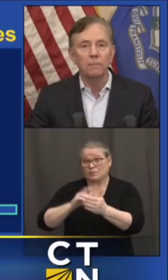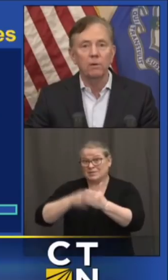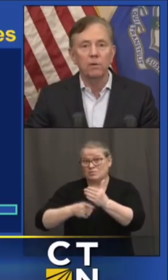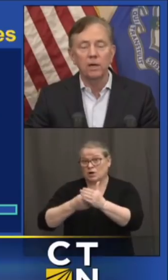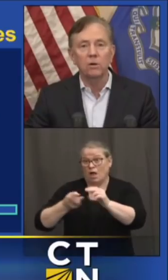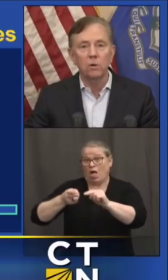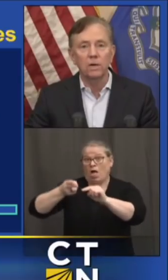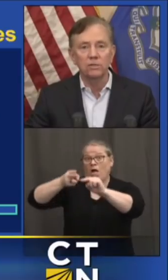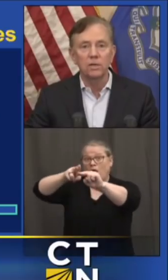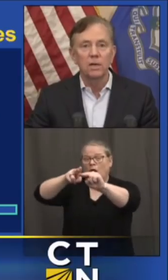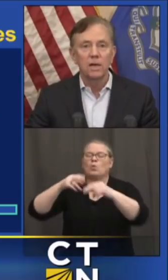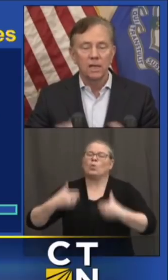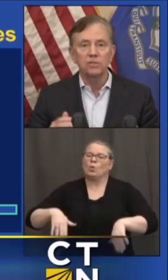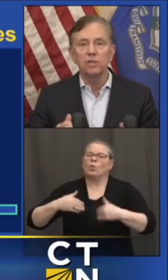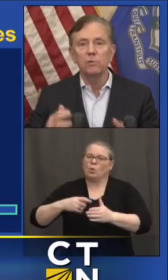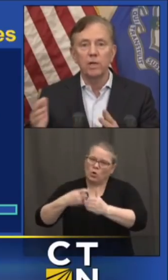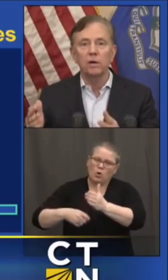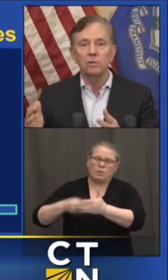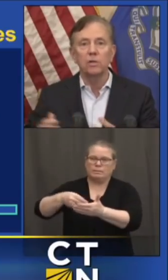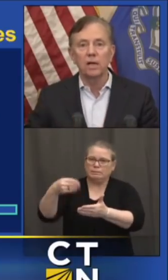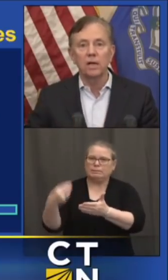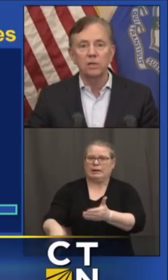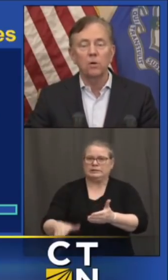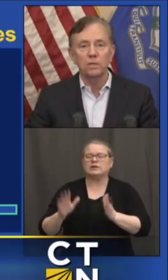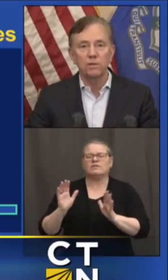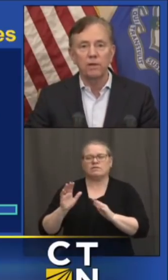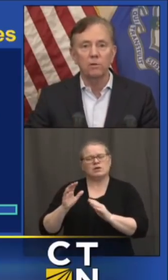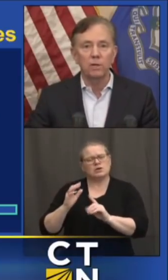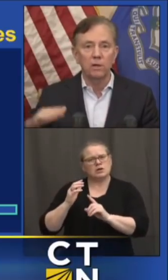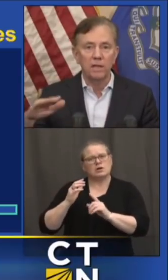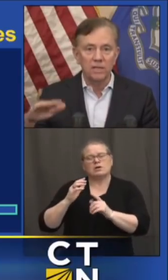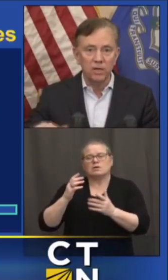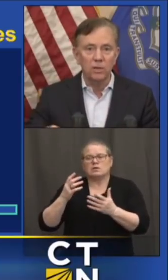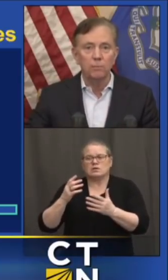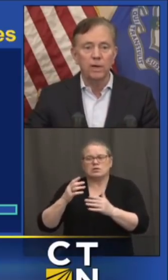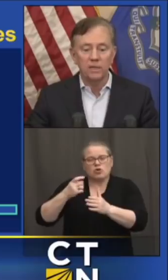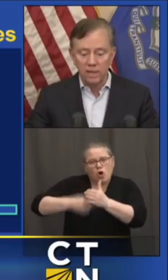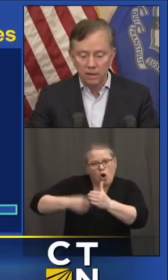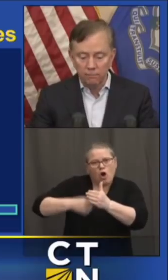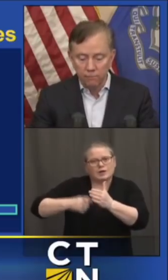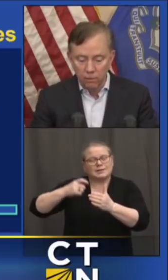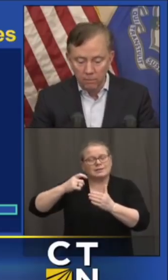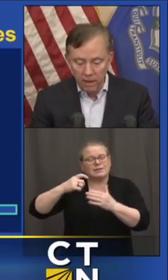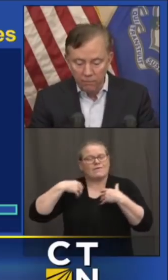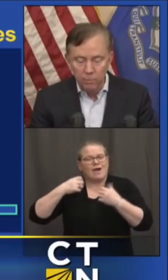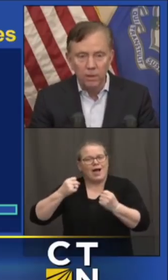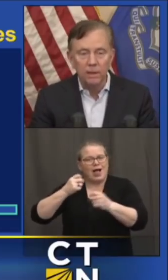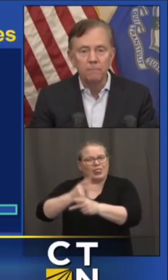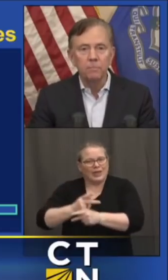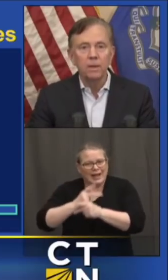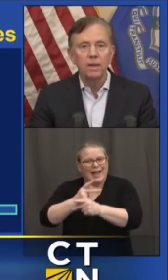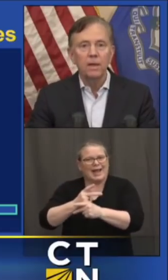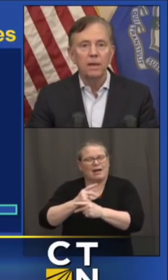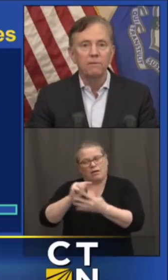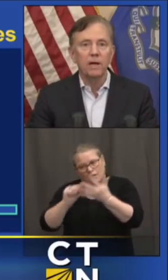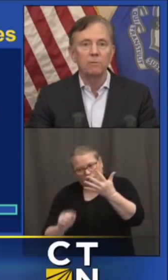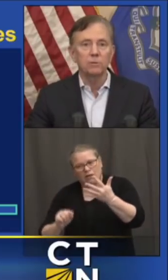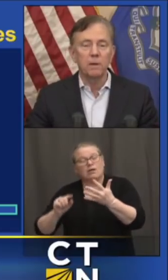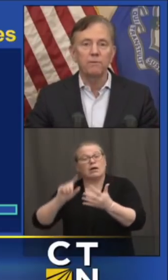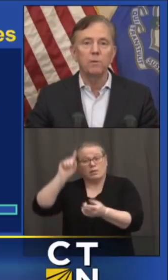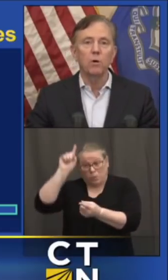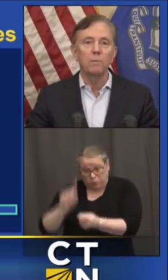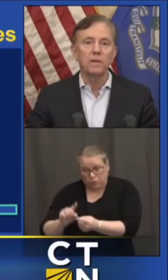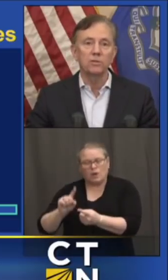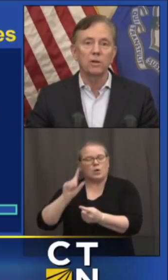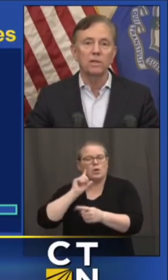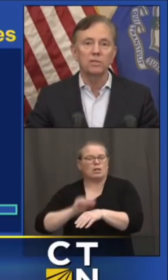our healthcare costs. Let's deal with the underlying costs of healthcare. That's how you bring it down for everybody. And finally, we'll